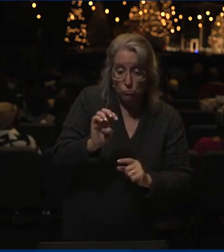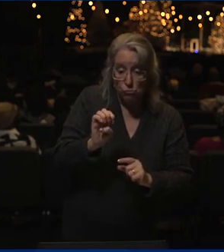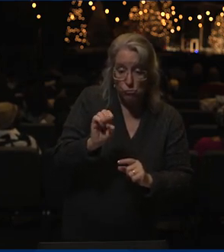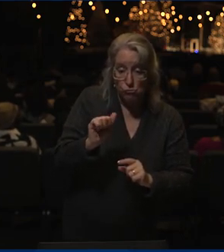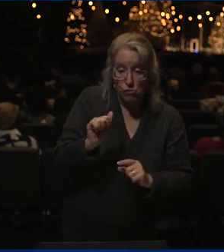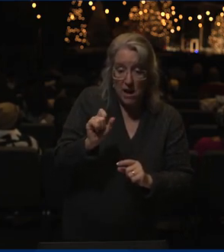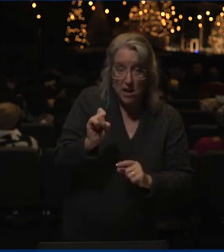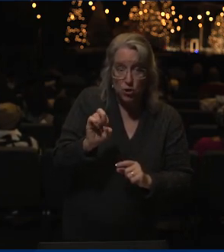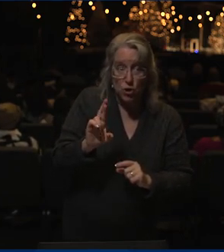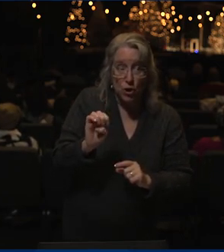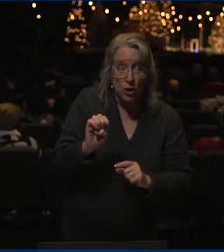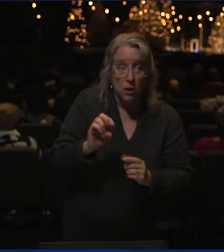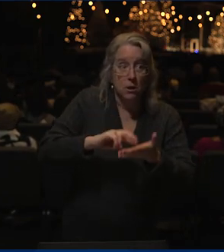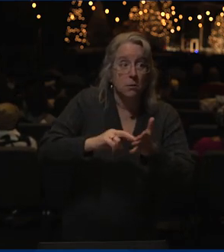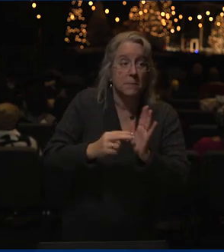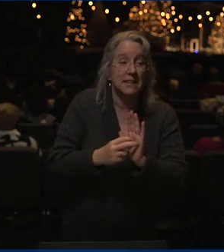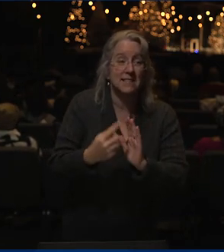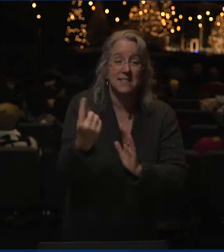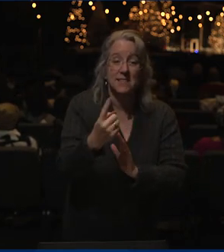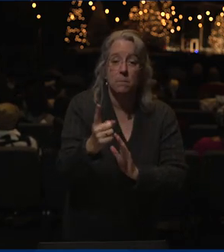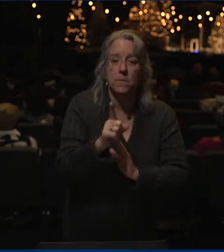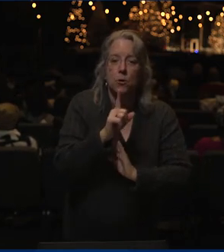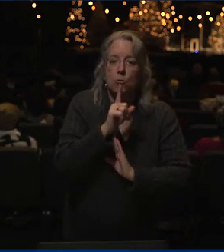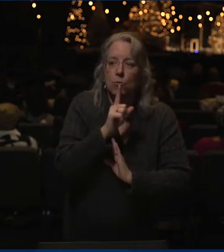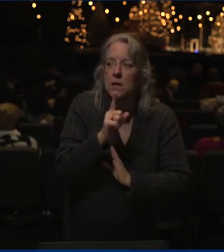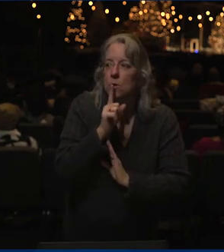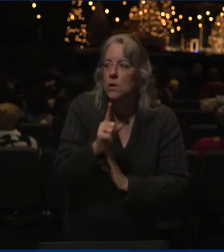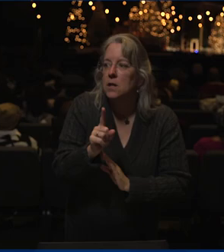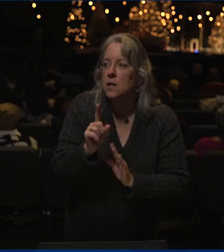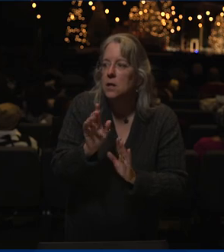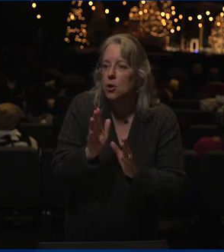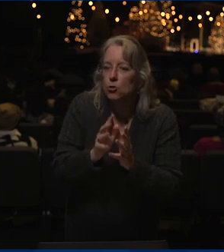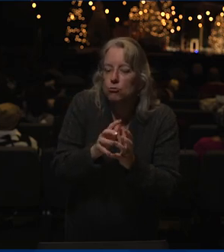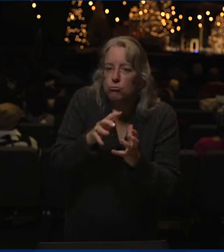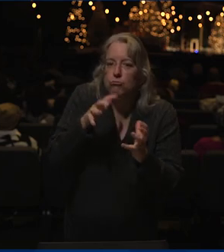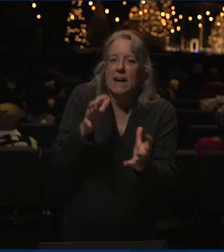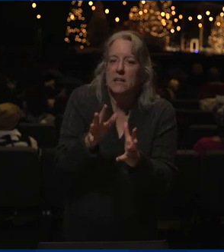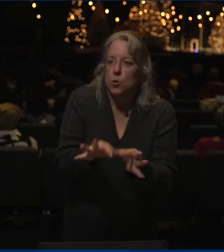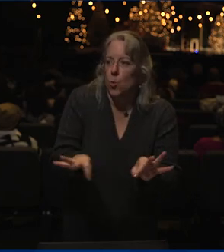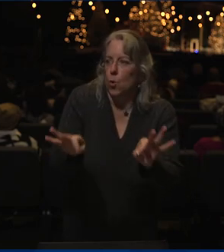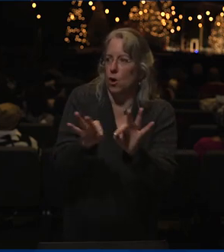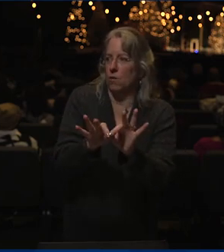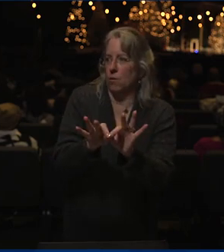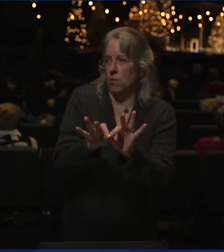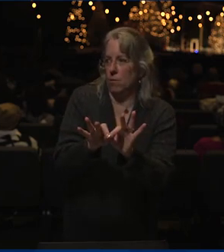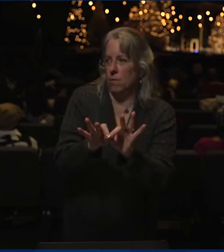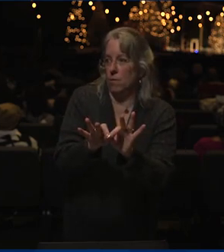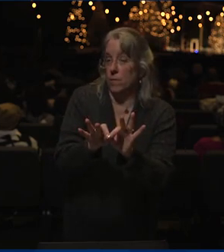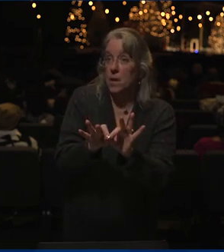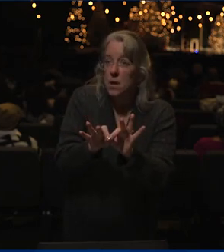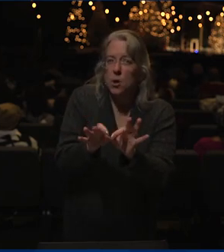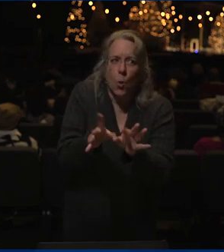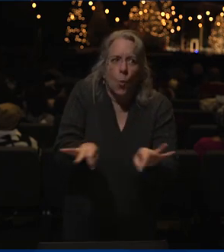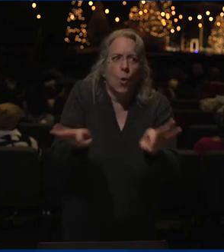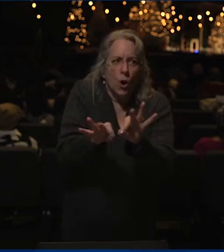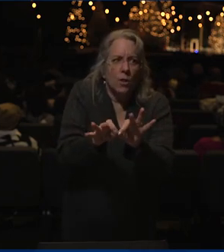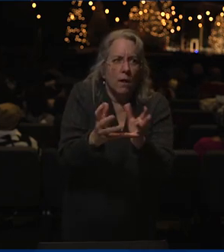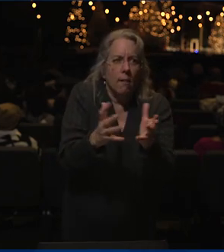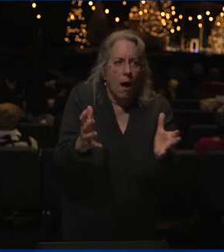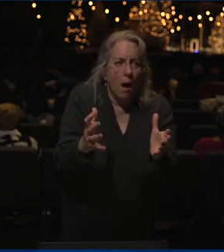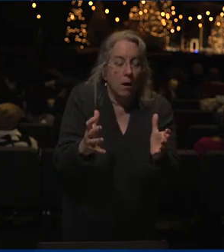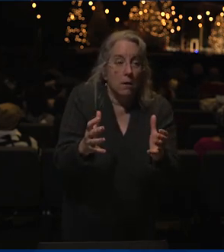of great worth. It's worth a lot, and it's something that's meant to be